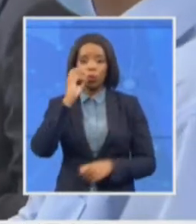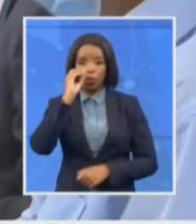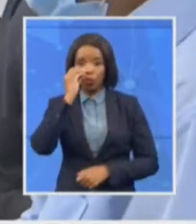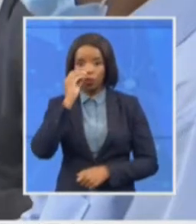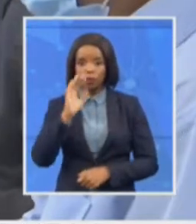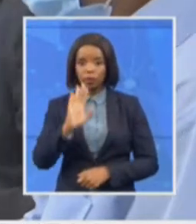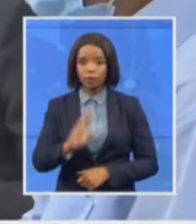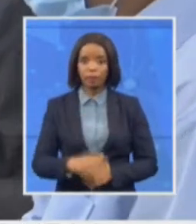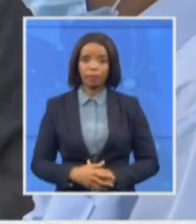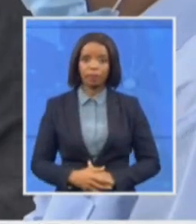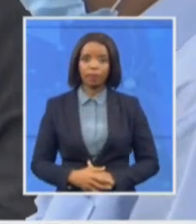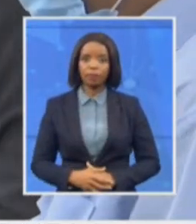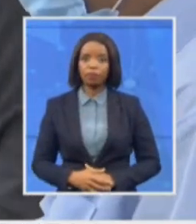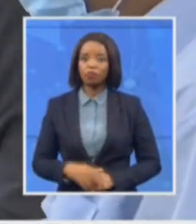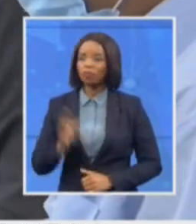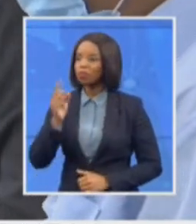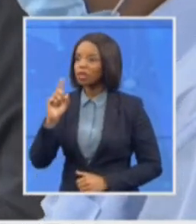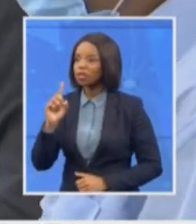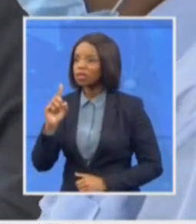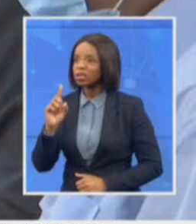Executive. Executive. Thanks.